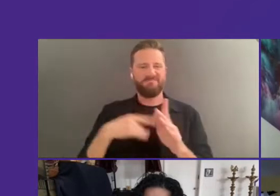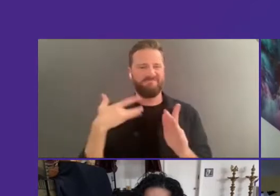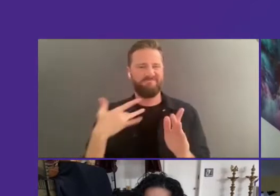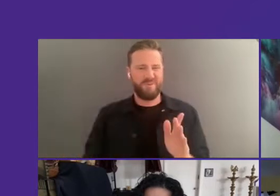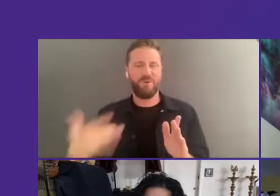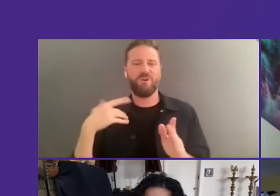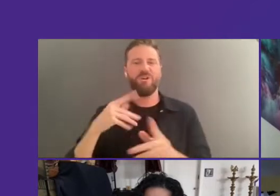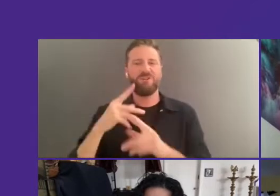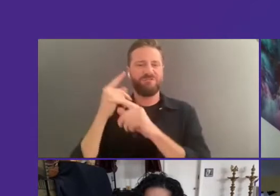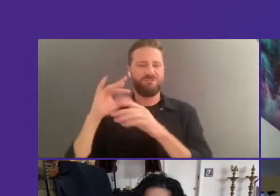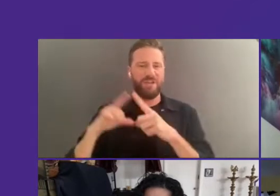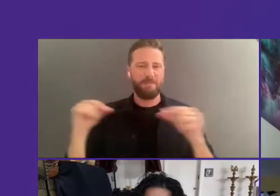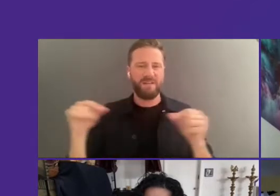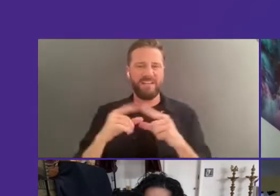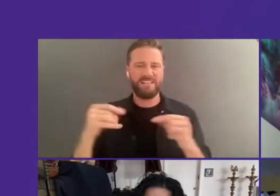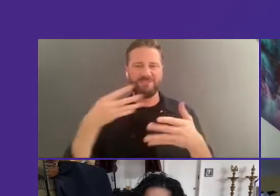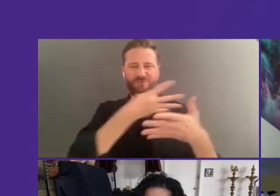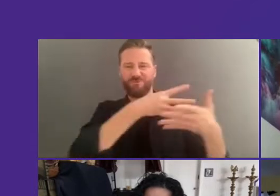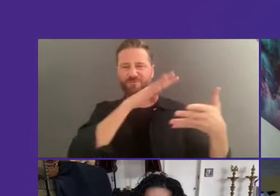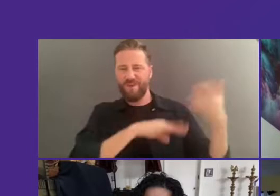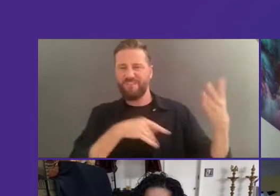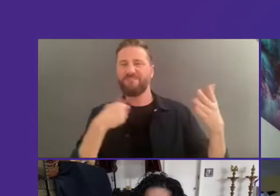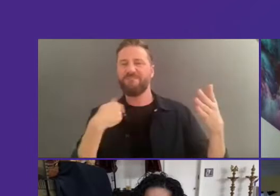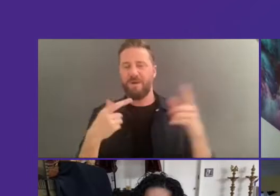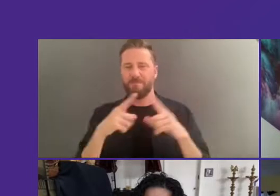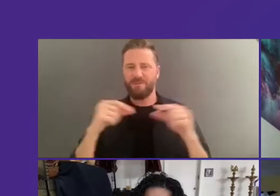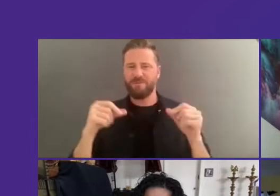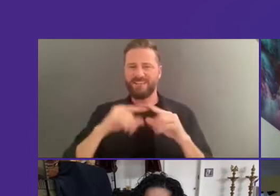house, and calling in from Chelsea.